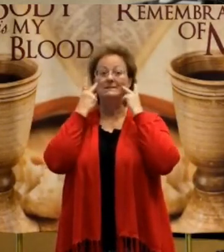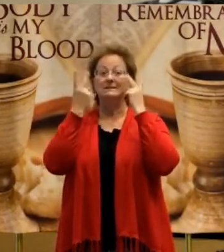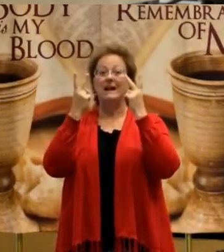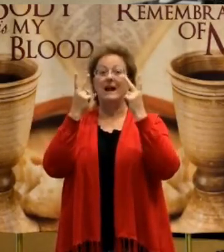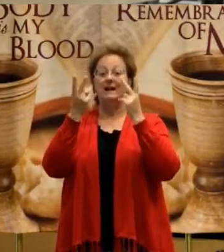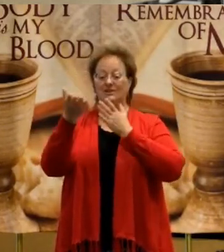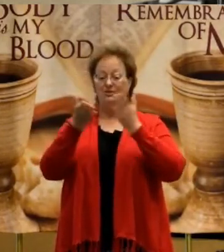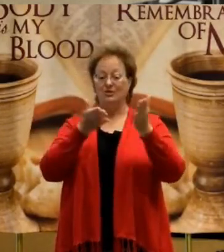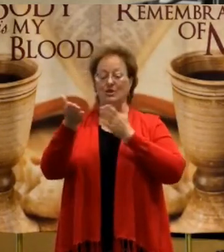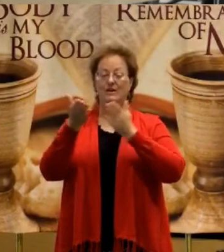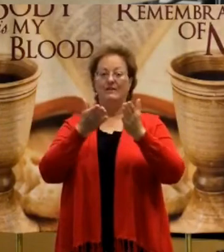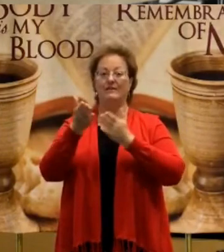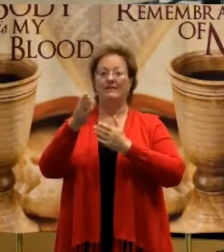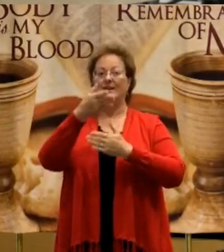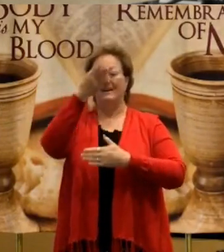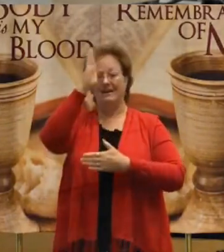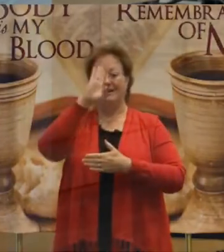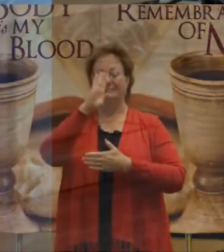to God.